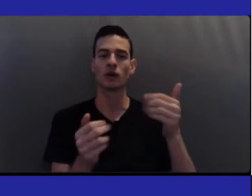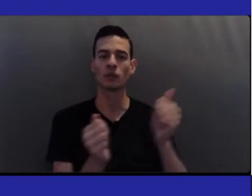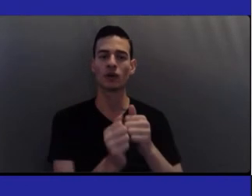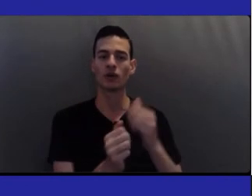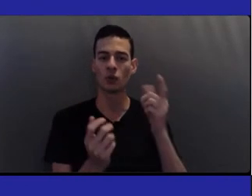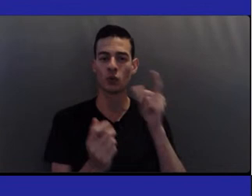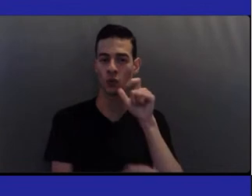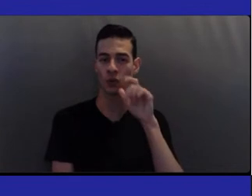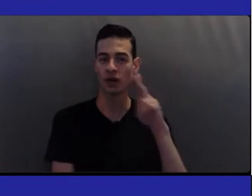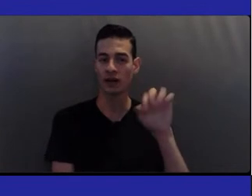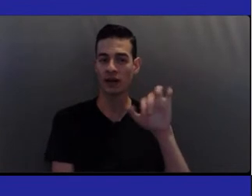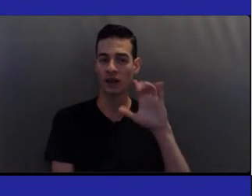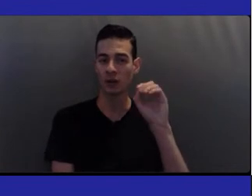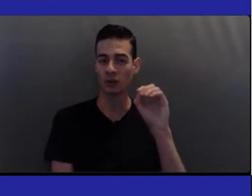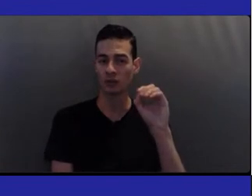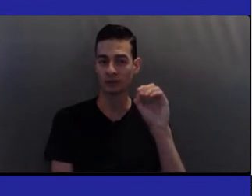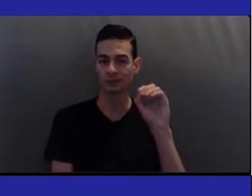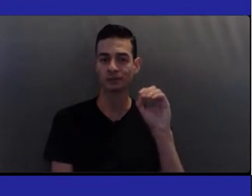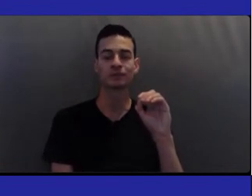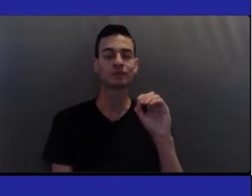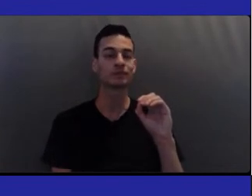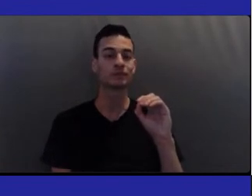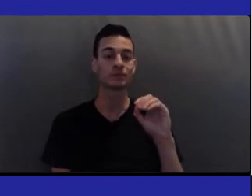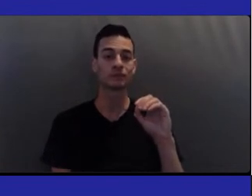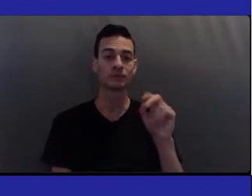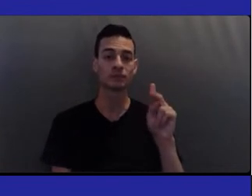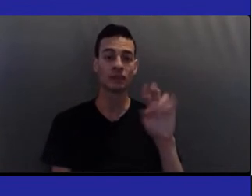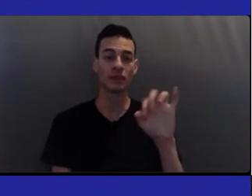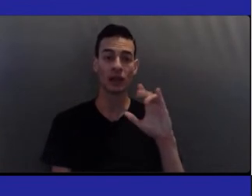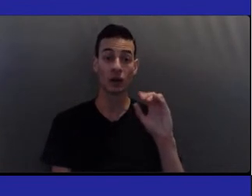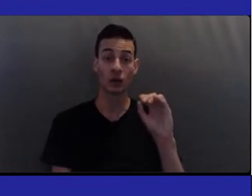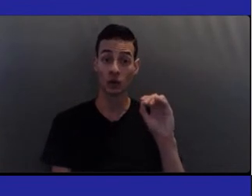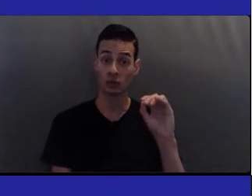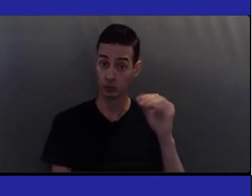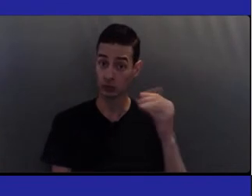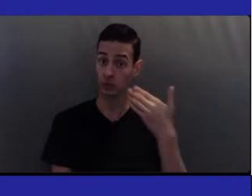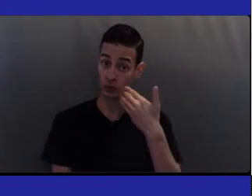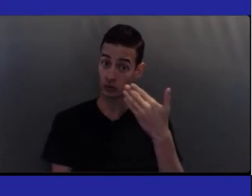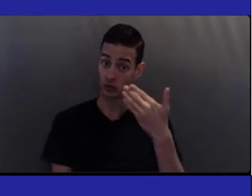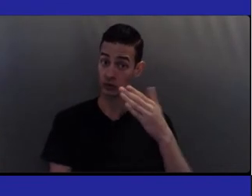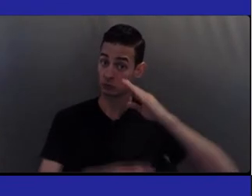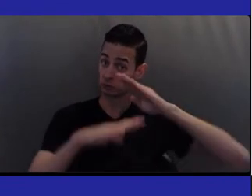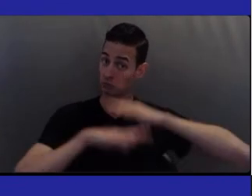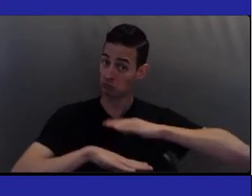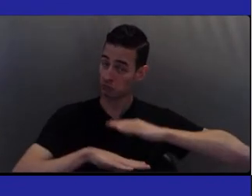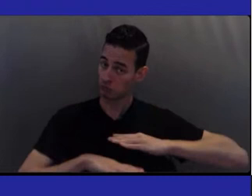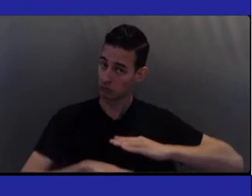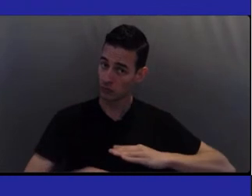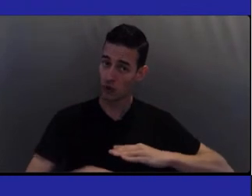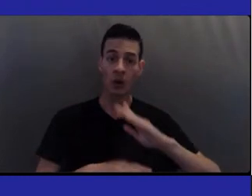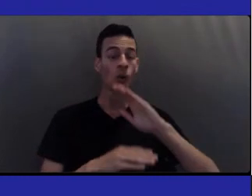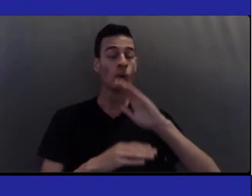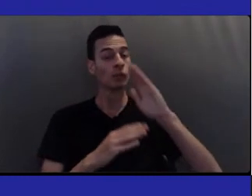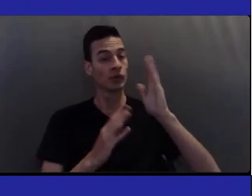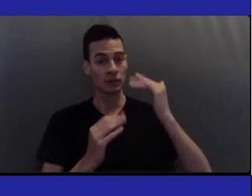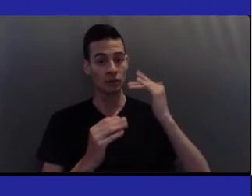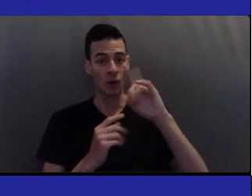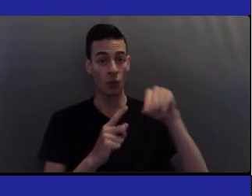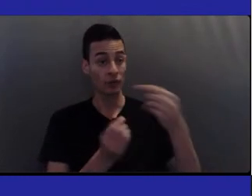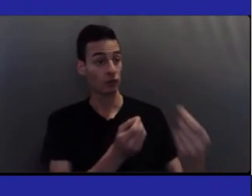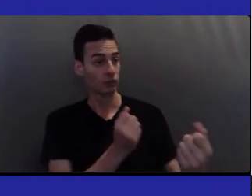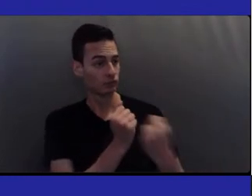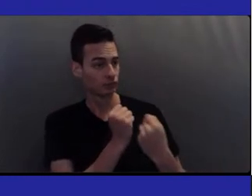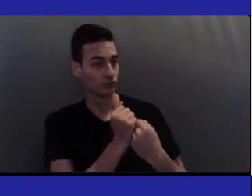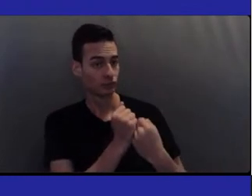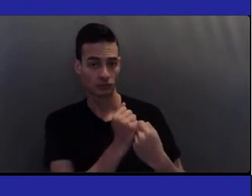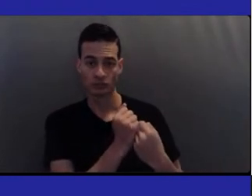In our vendor performance, Nalco rated as good, and we suspect that when they provide the additional support that we are looking for in the region,